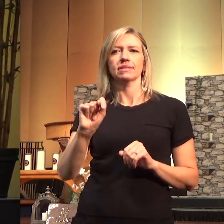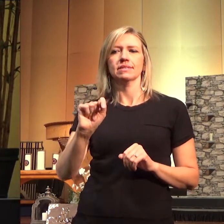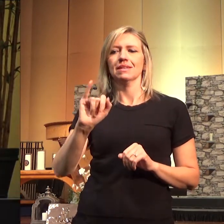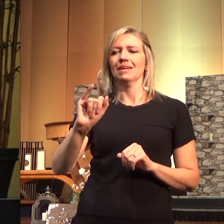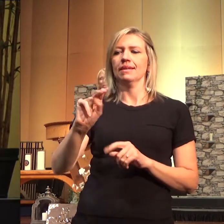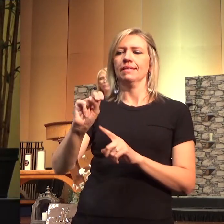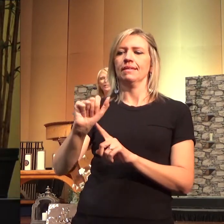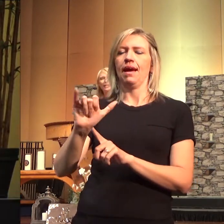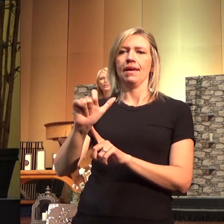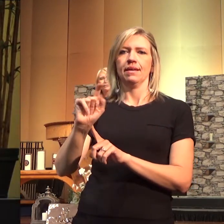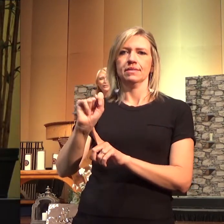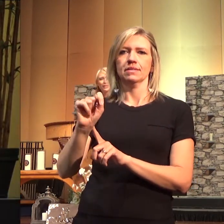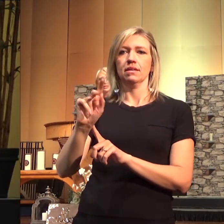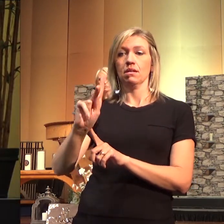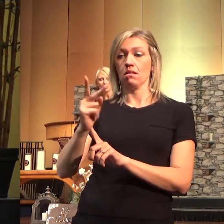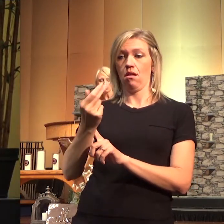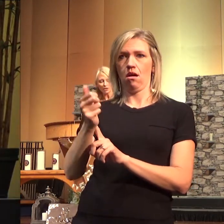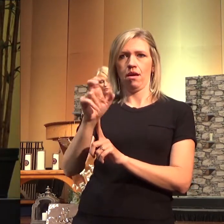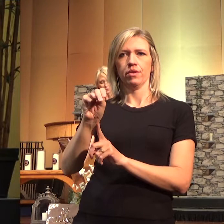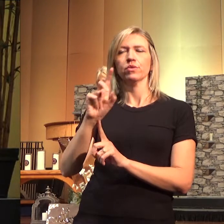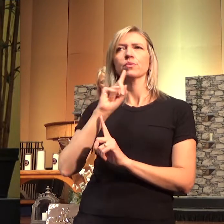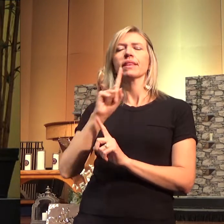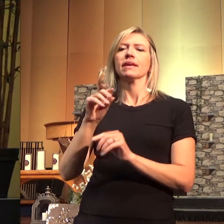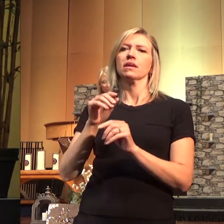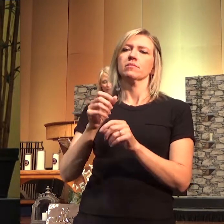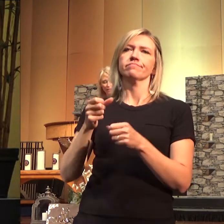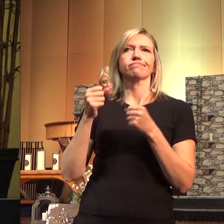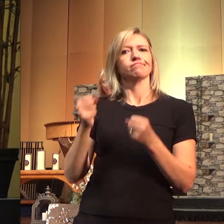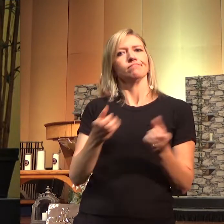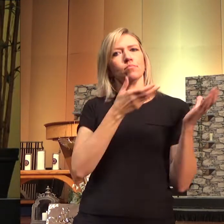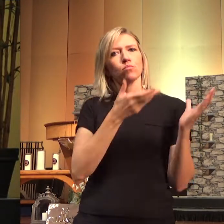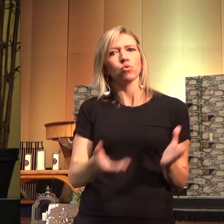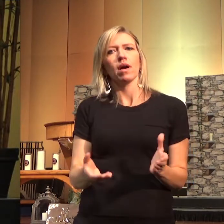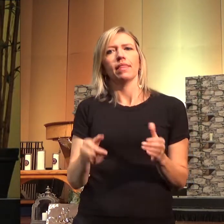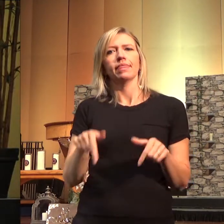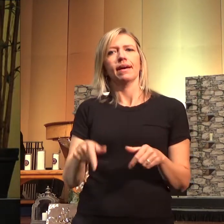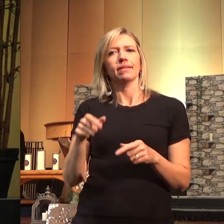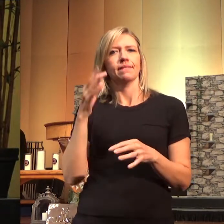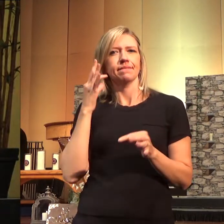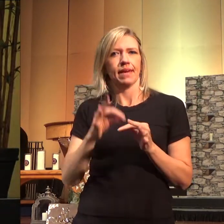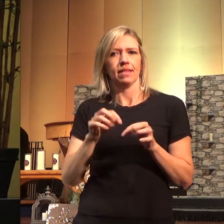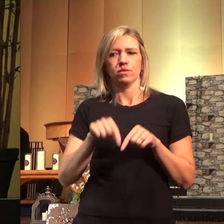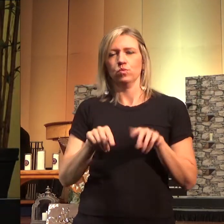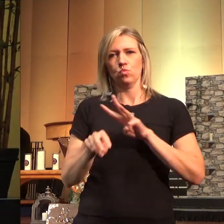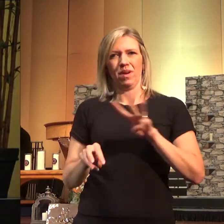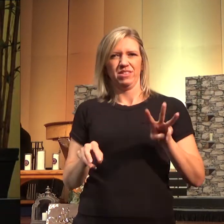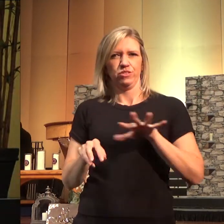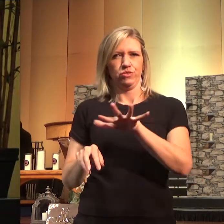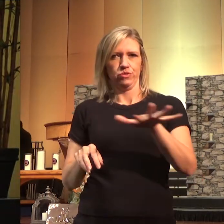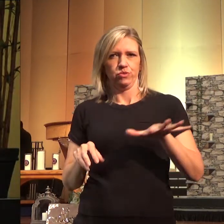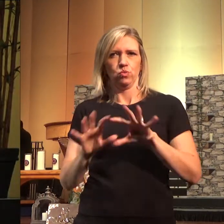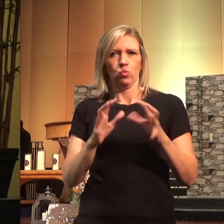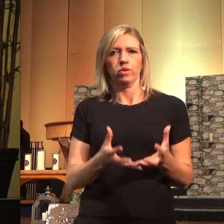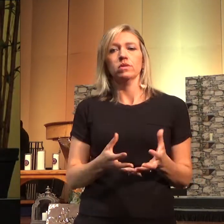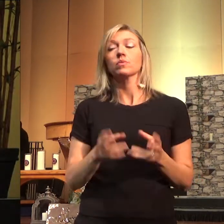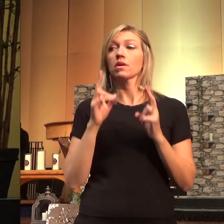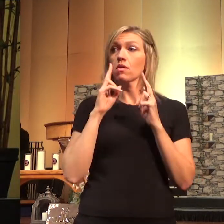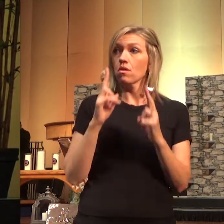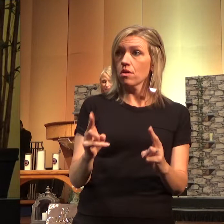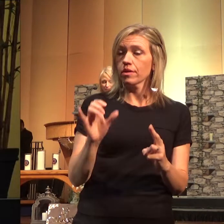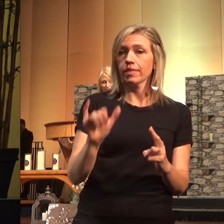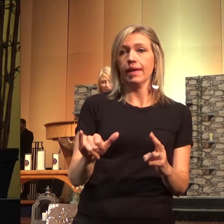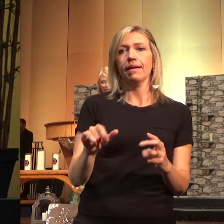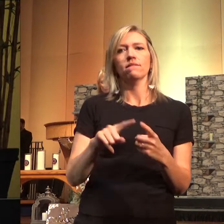who was very influential in bringing Sufism to the Western world. So we begin our honoring this morning with